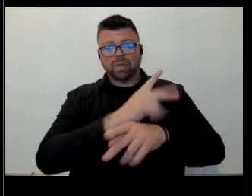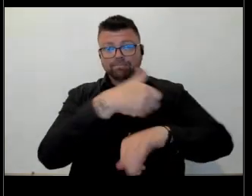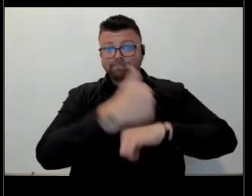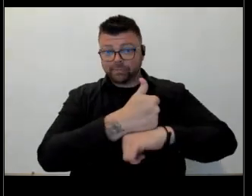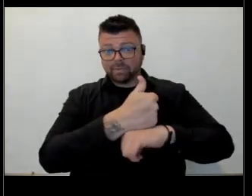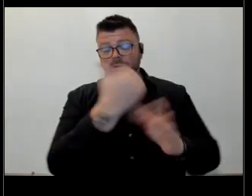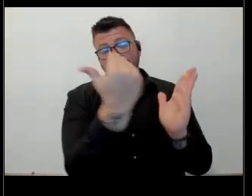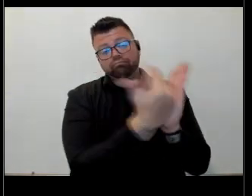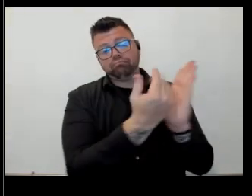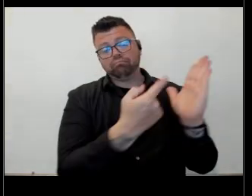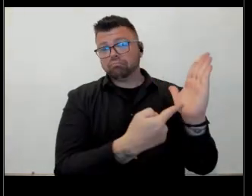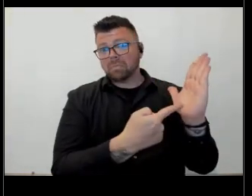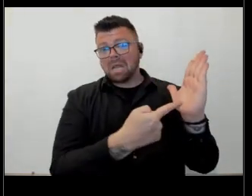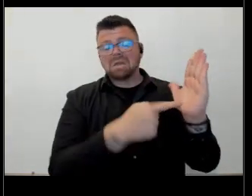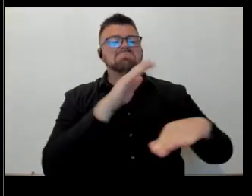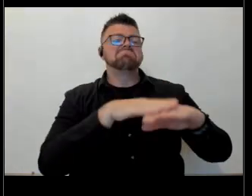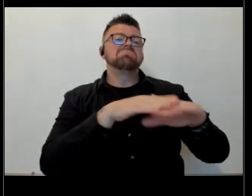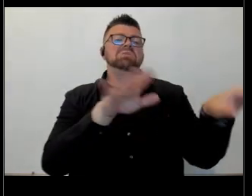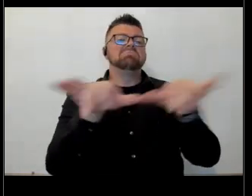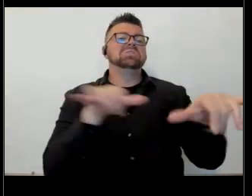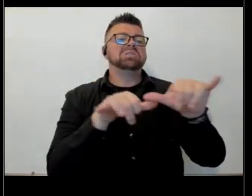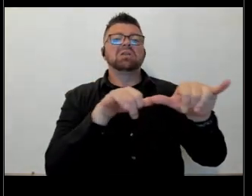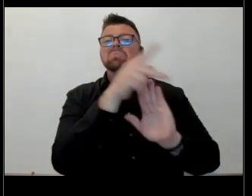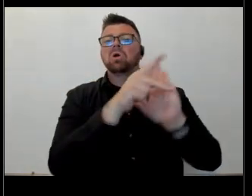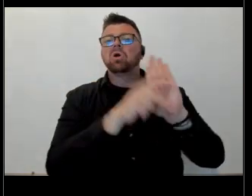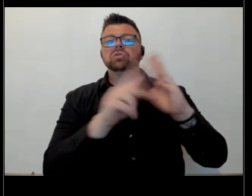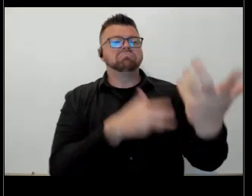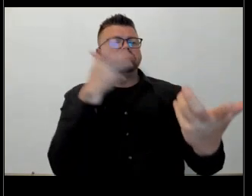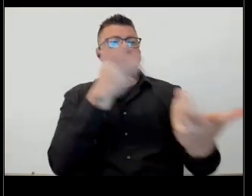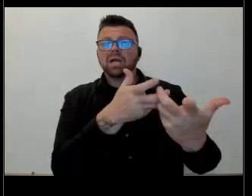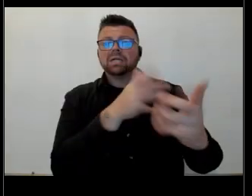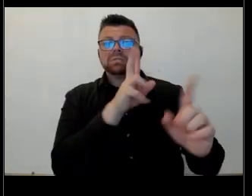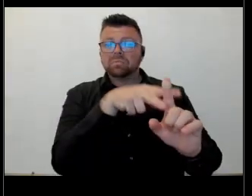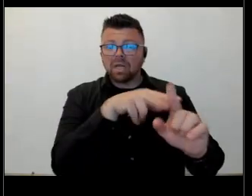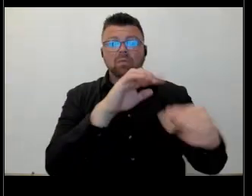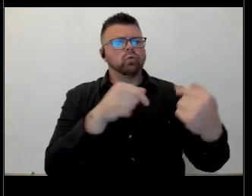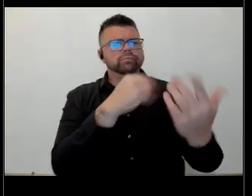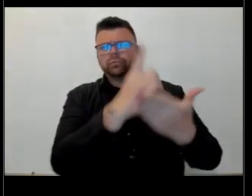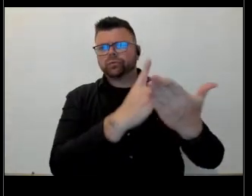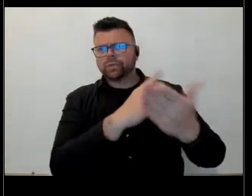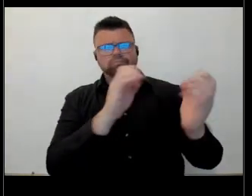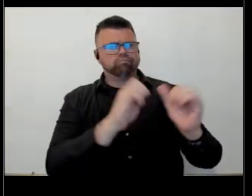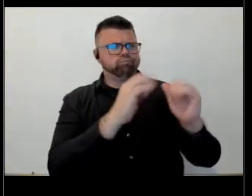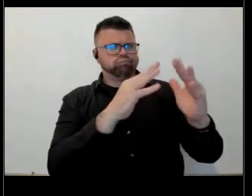as a minimum standard to comply with when designing these areas.